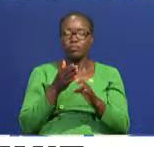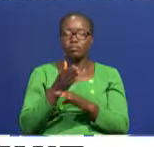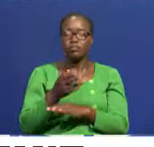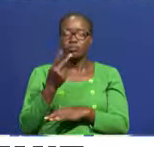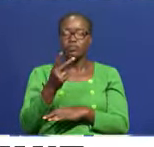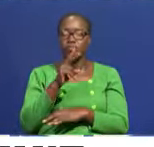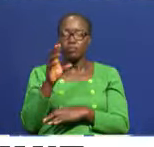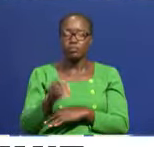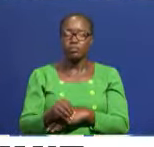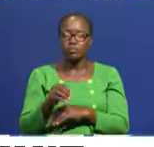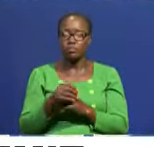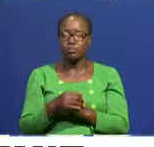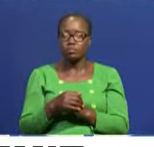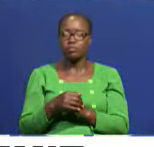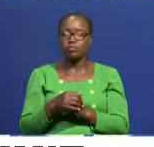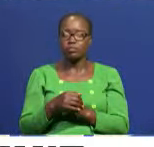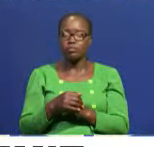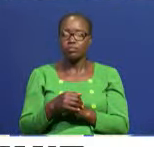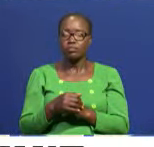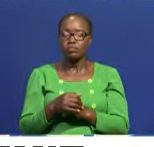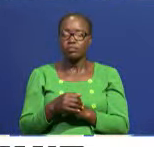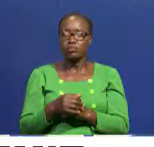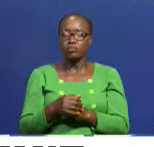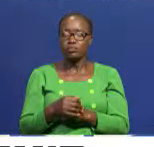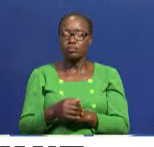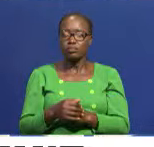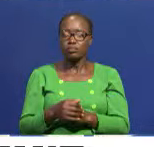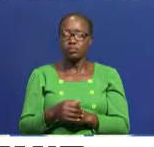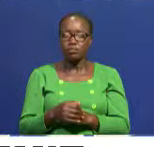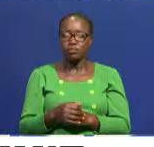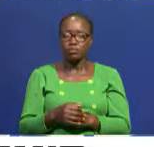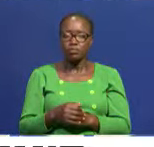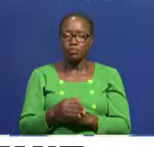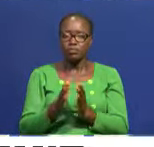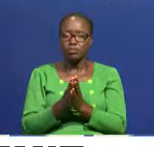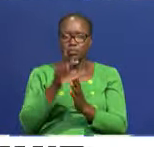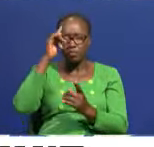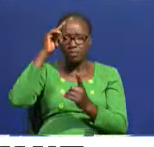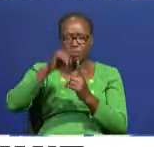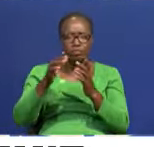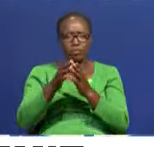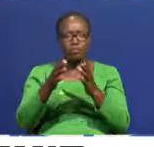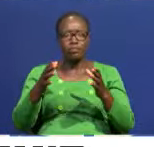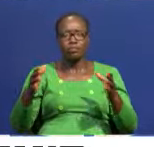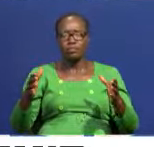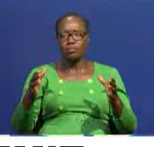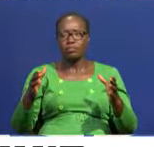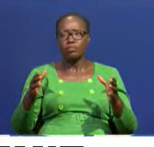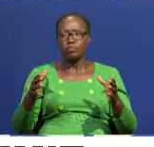Regional dialogue are imminent, aiming to expand